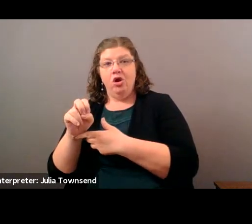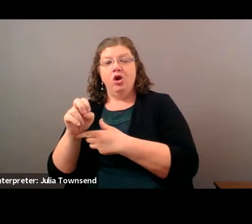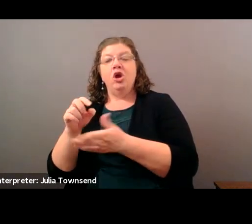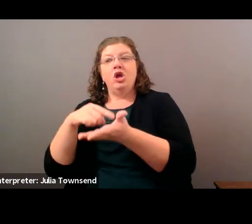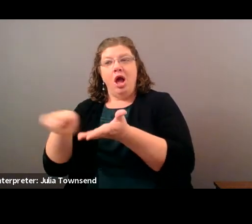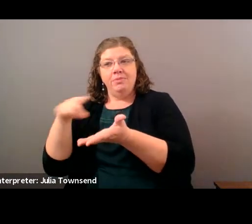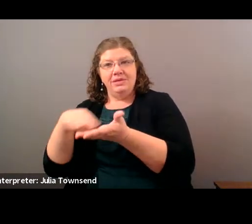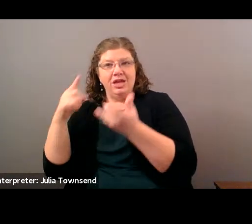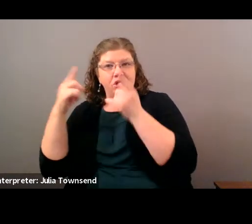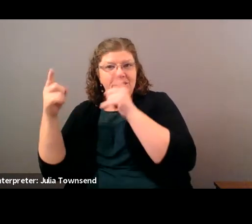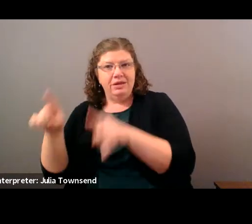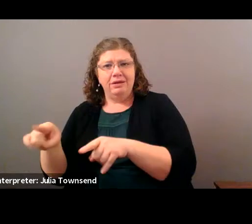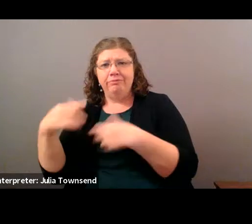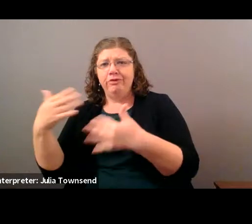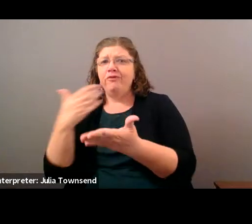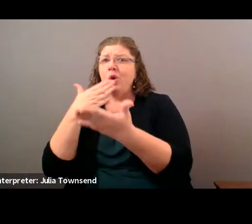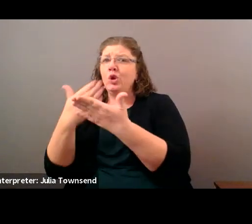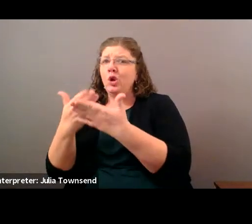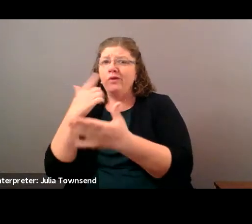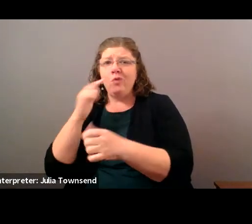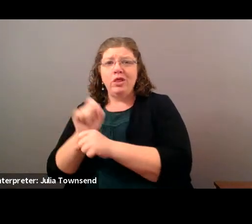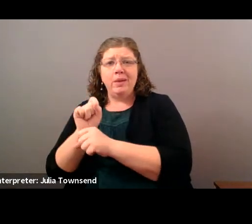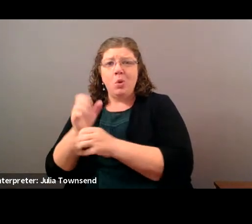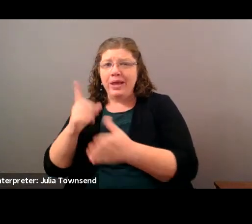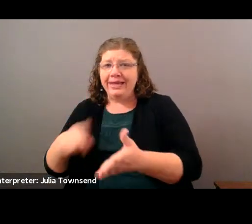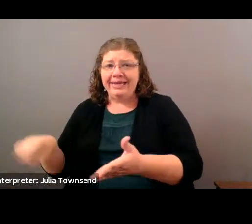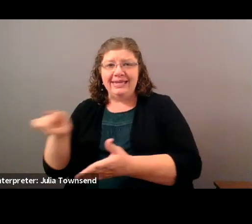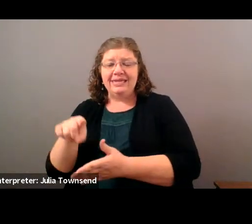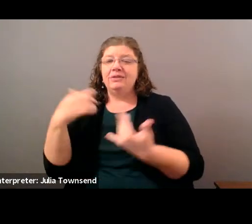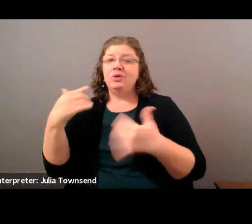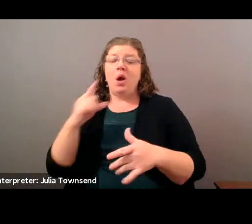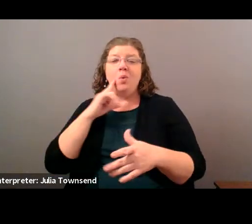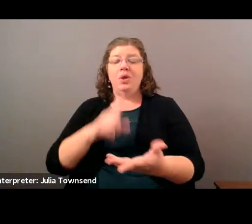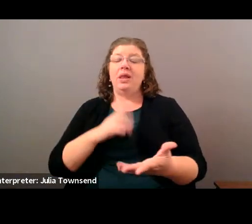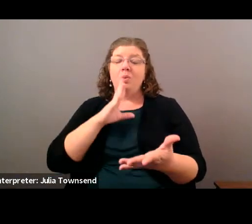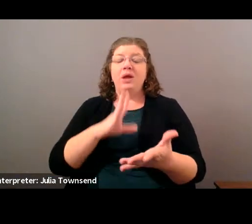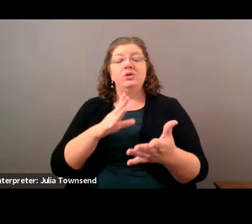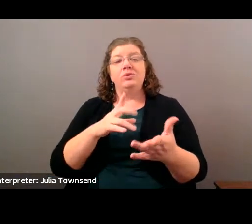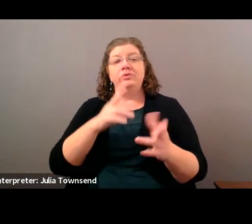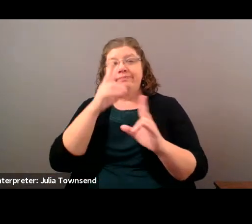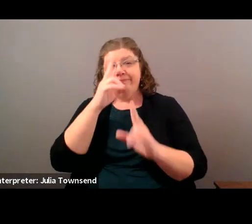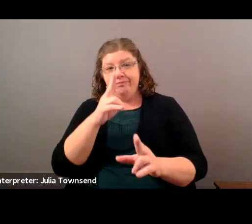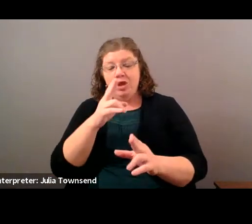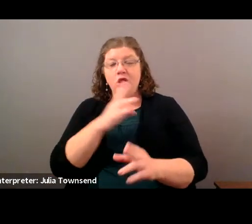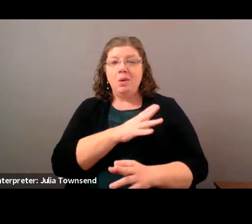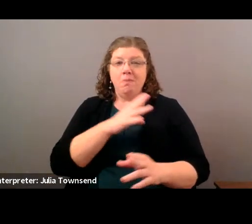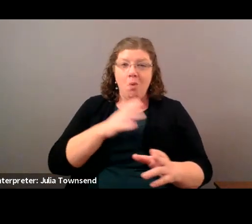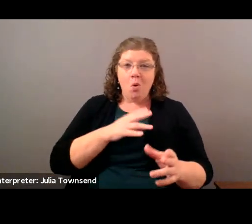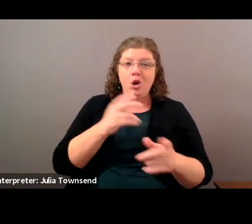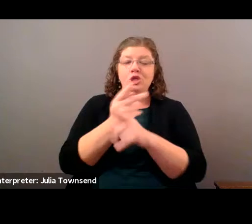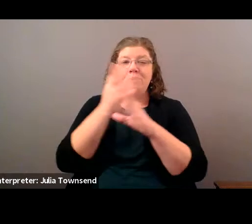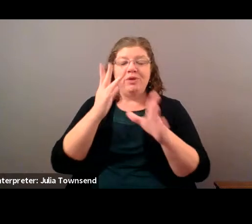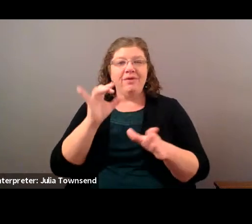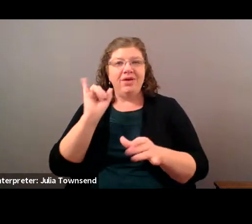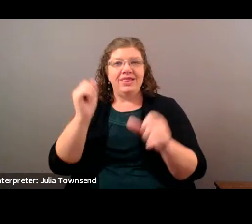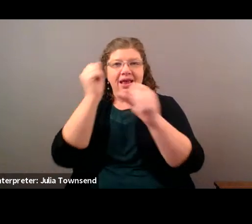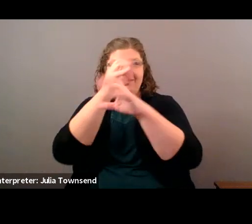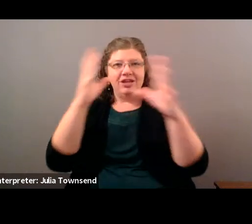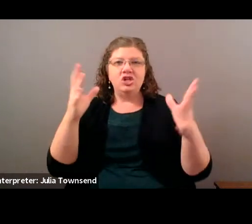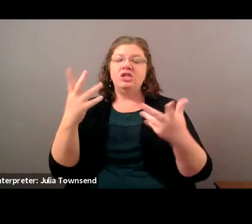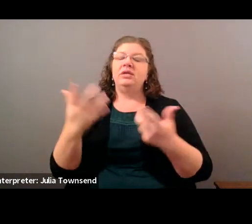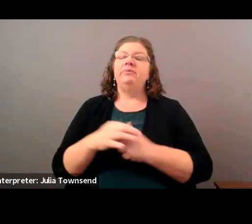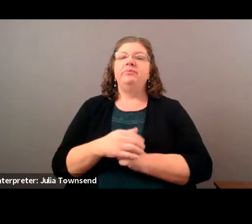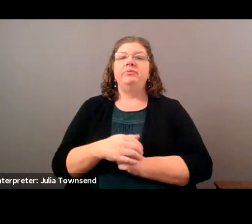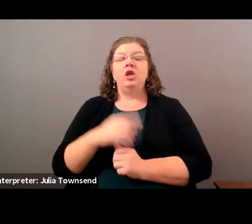compensation deal is very good for employees. And so I want to commend the board and our superintendent for having that vision. You'll see that in